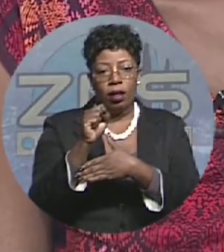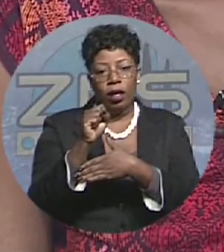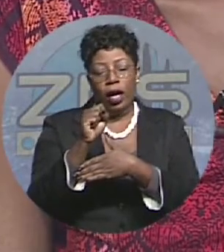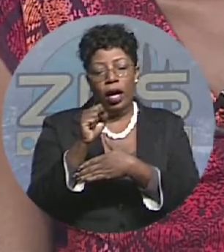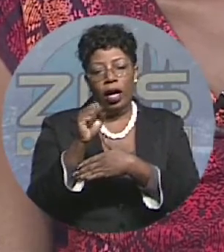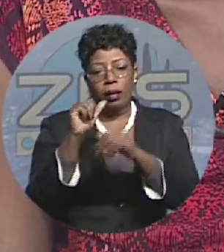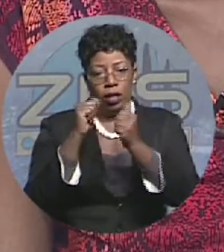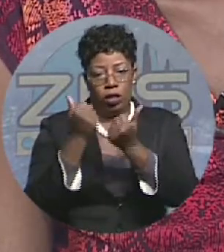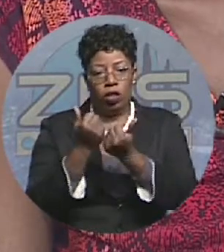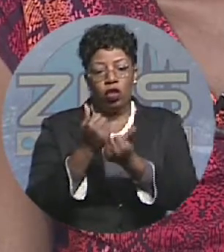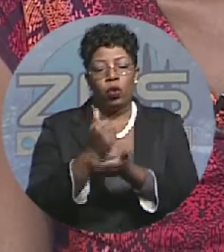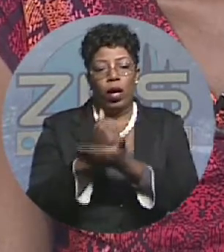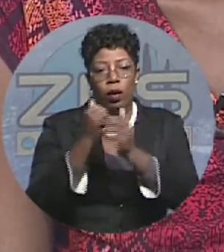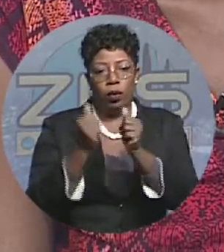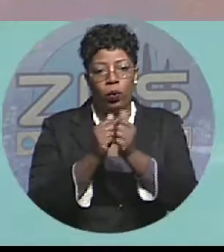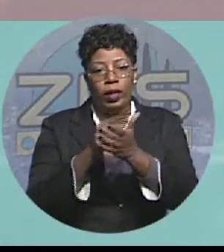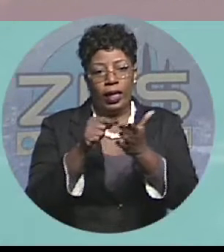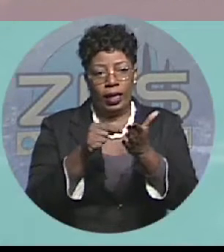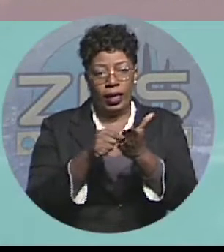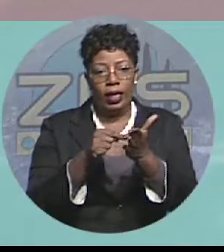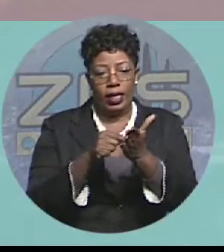assist with this investigation.